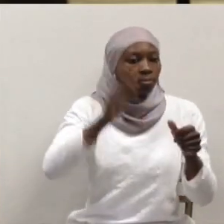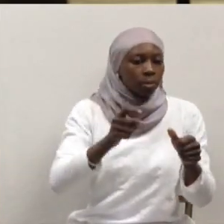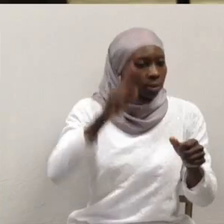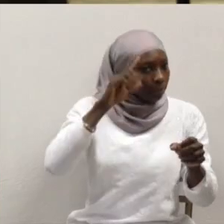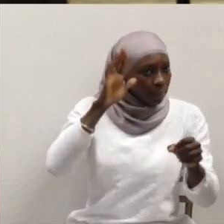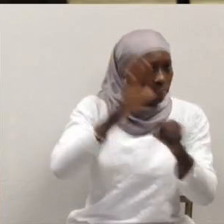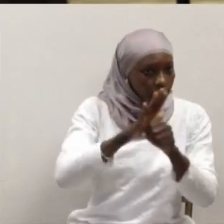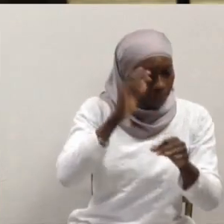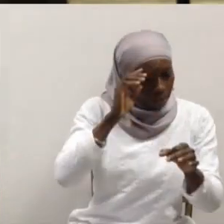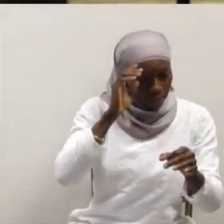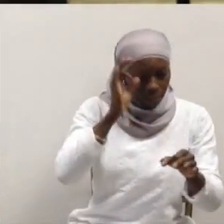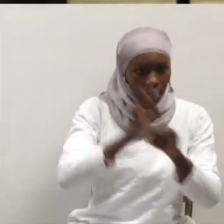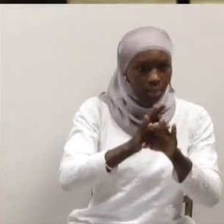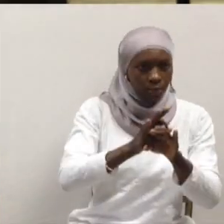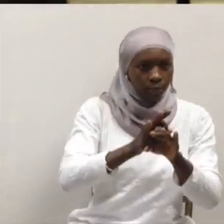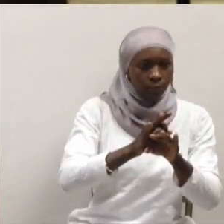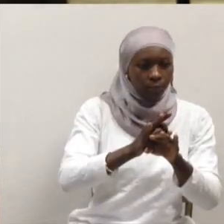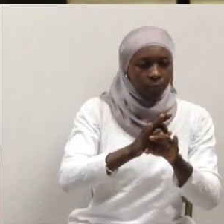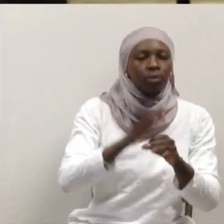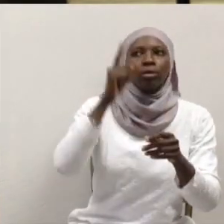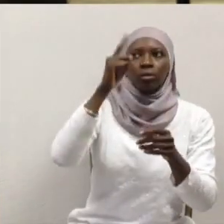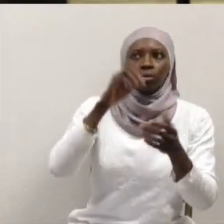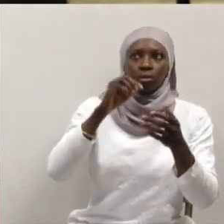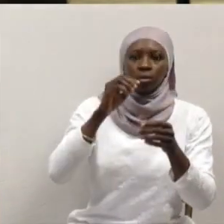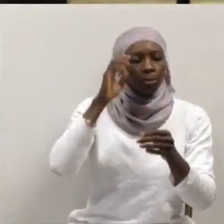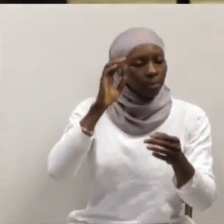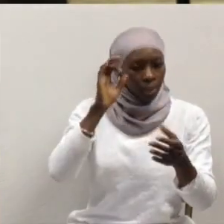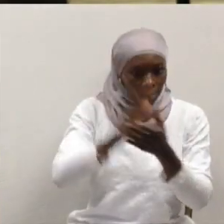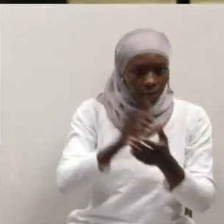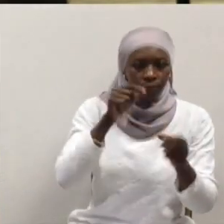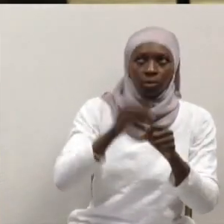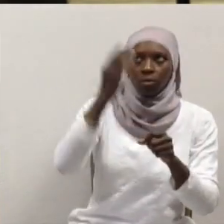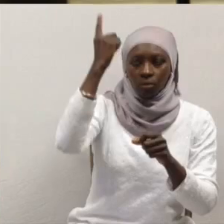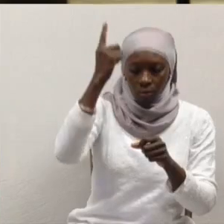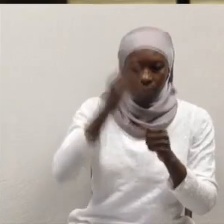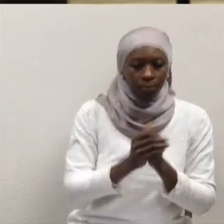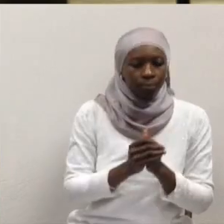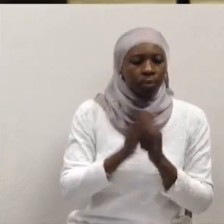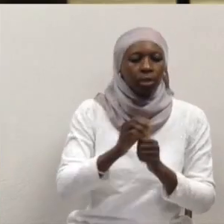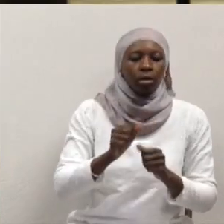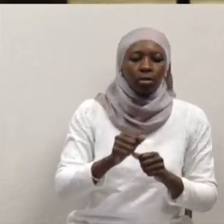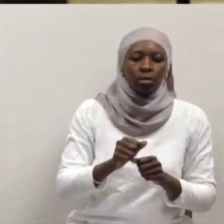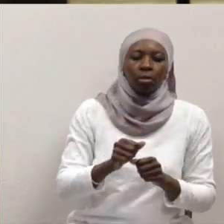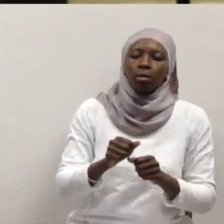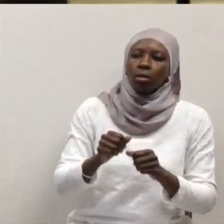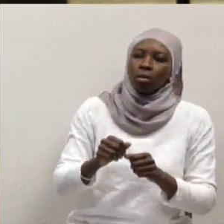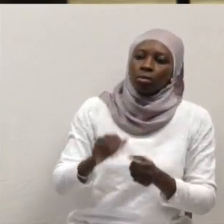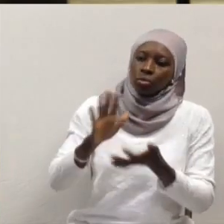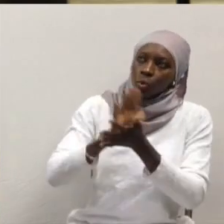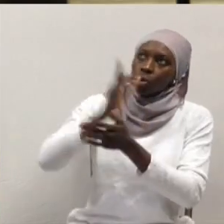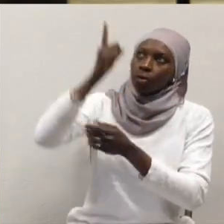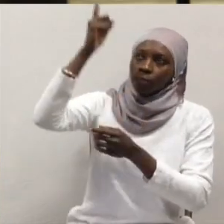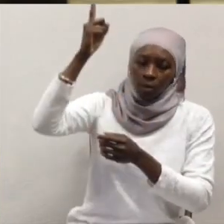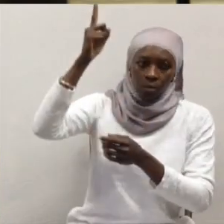Messenger and honor Him and respect the Prophet and exalt Allah morning and afternoon.